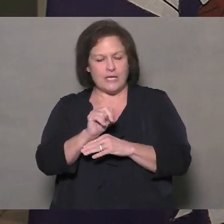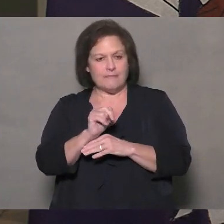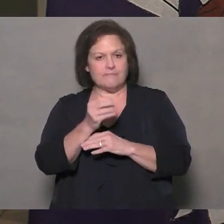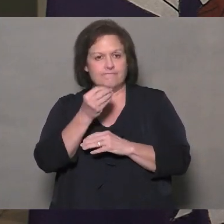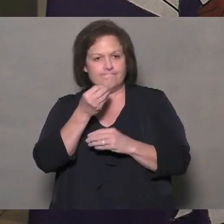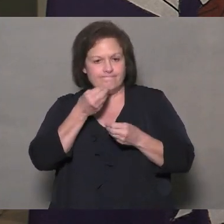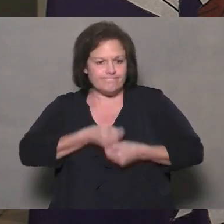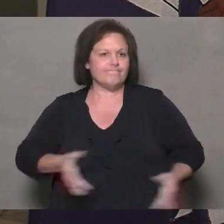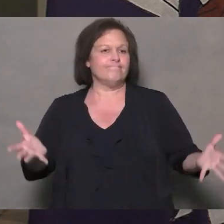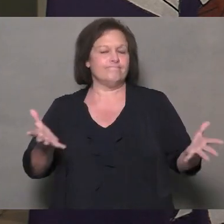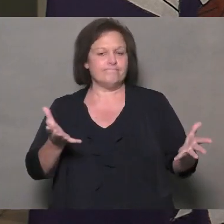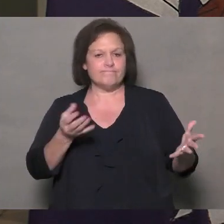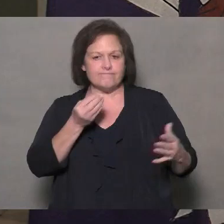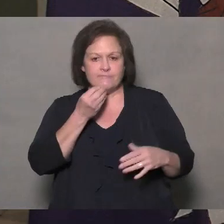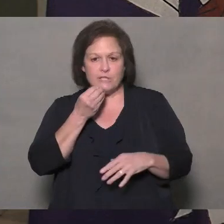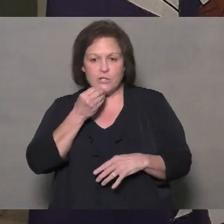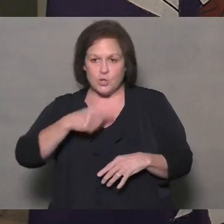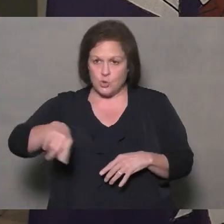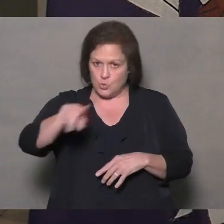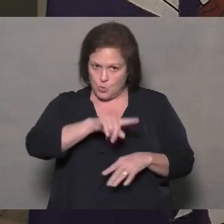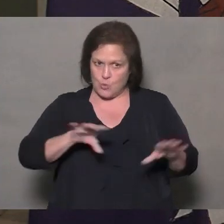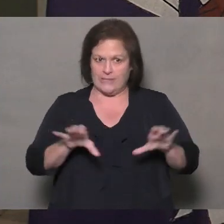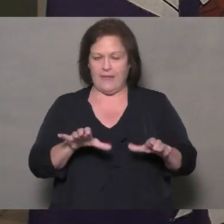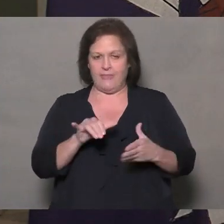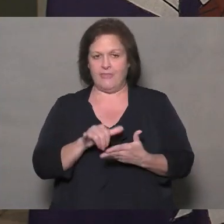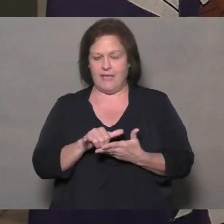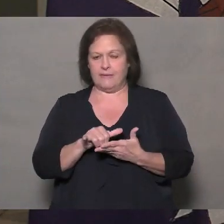meals. You all did that.